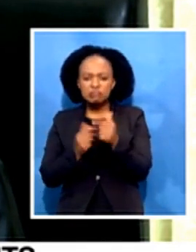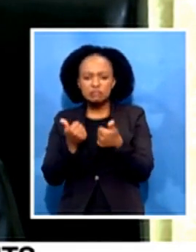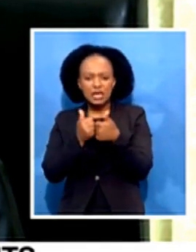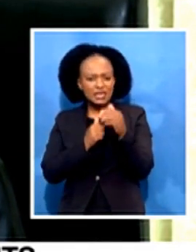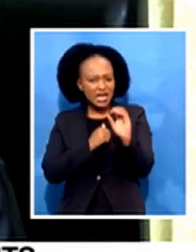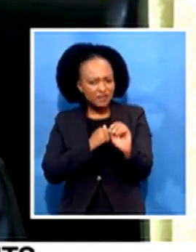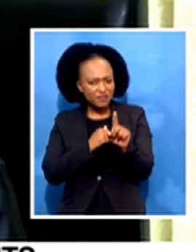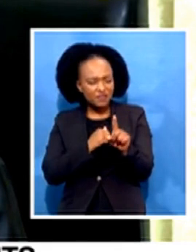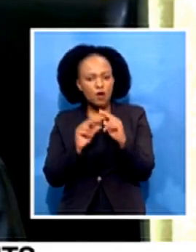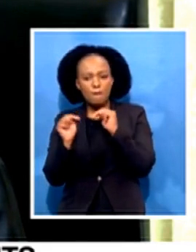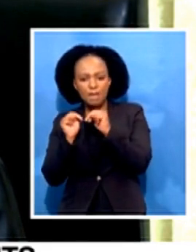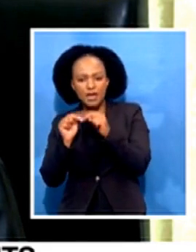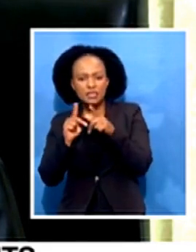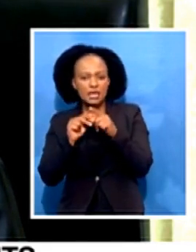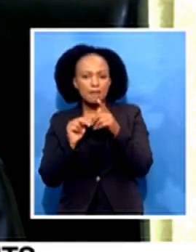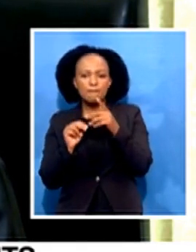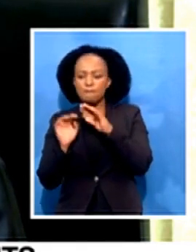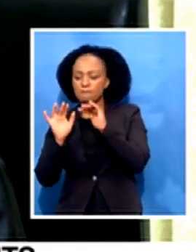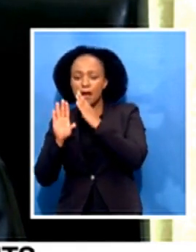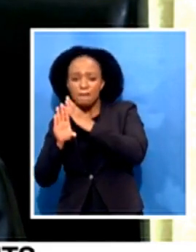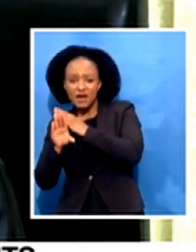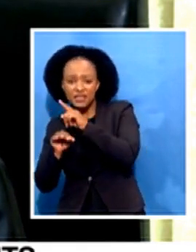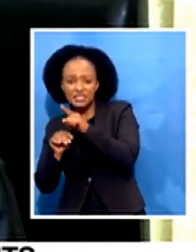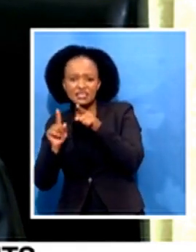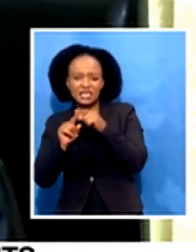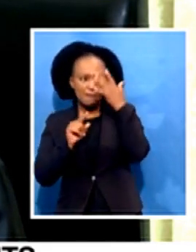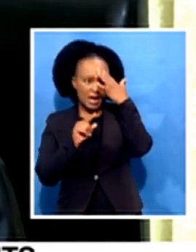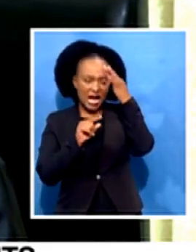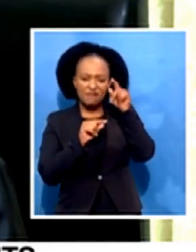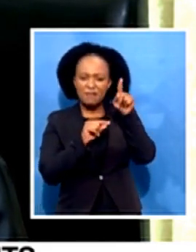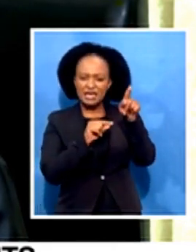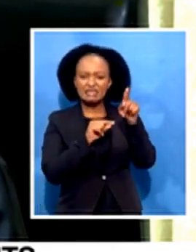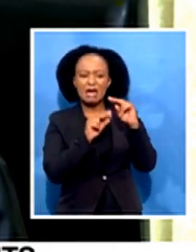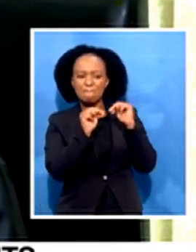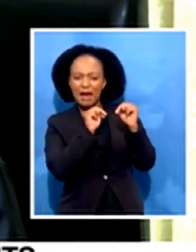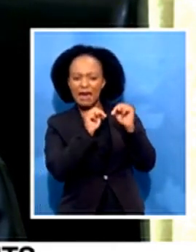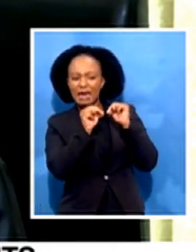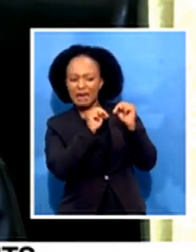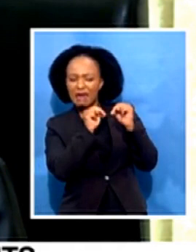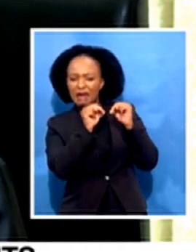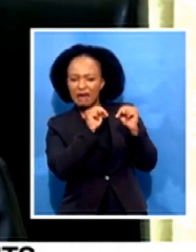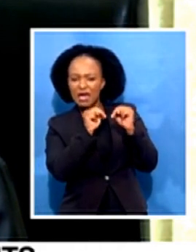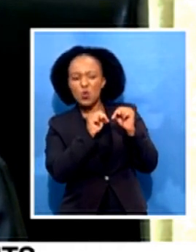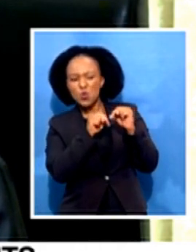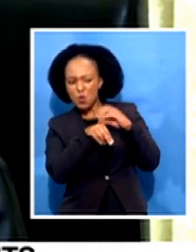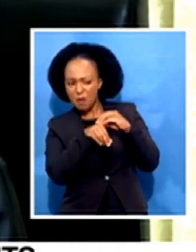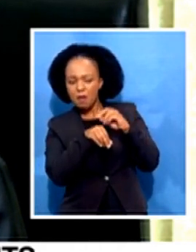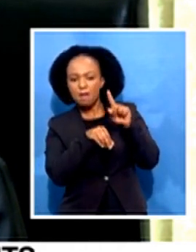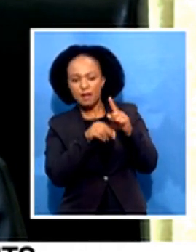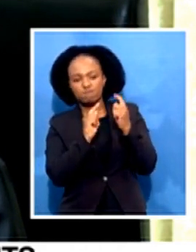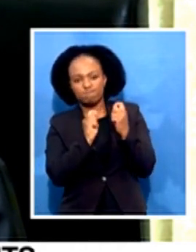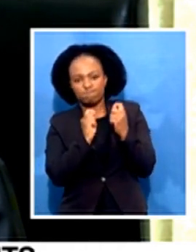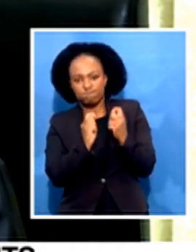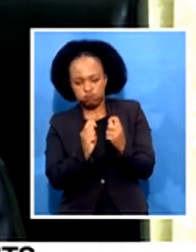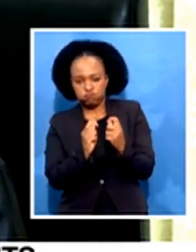sectors, and resolved that bargaining council must be strengthened to grapple with the challenges posed by COVID-19